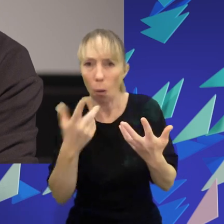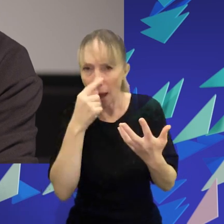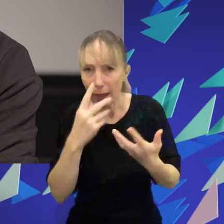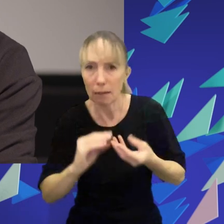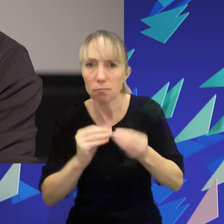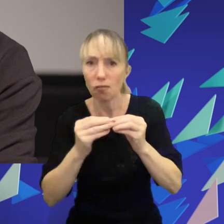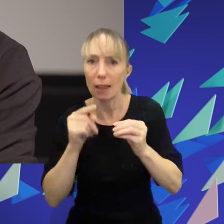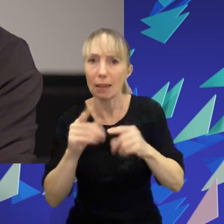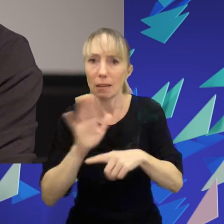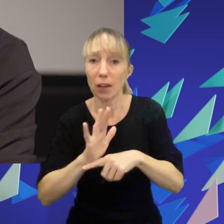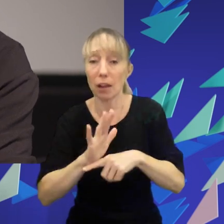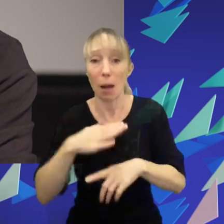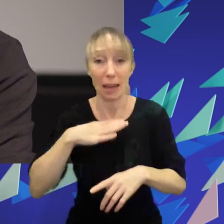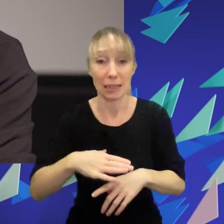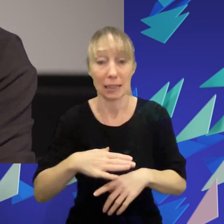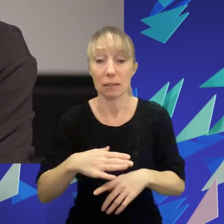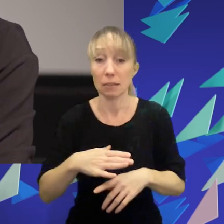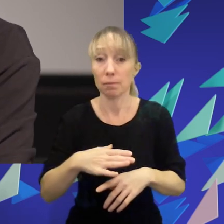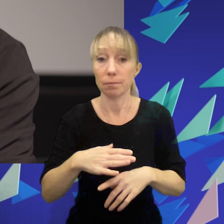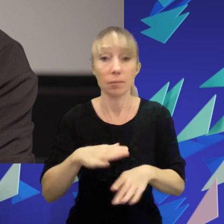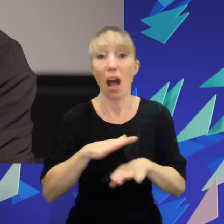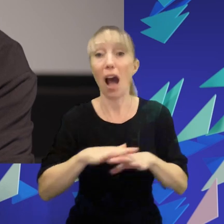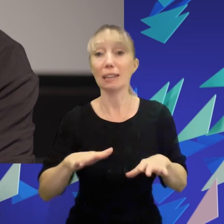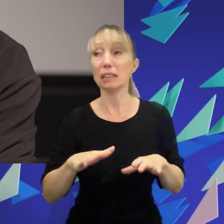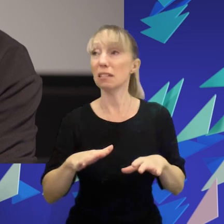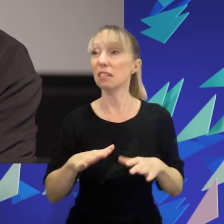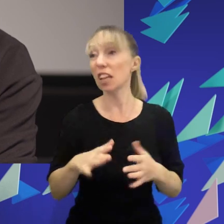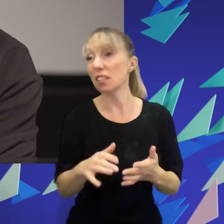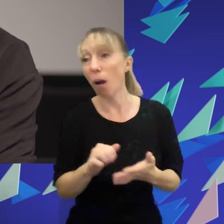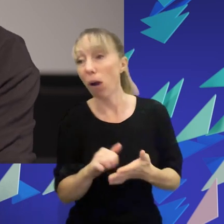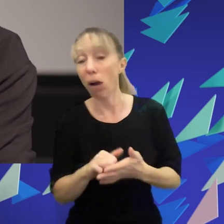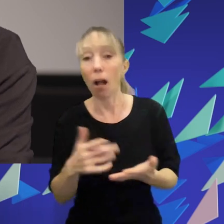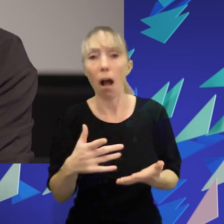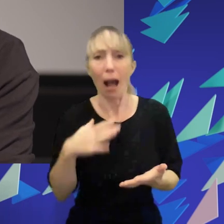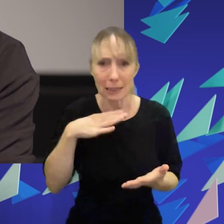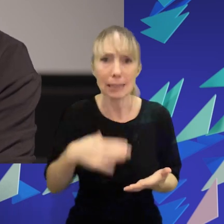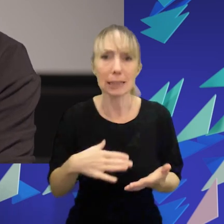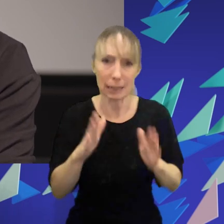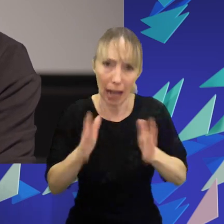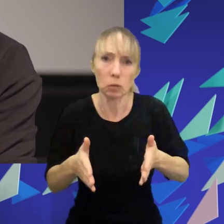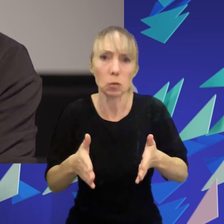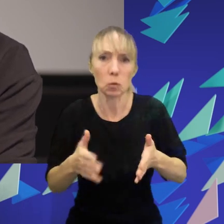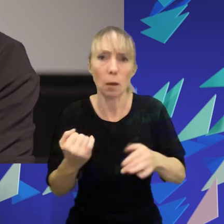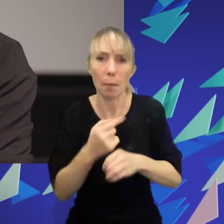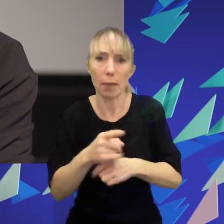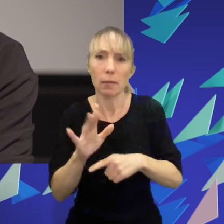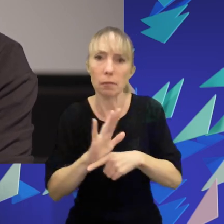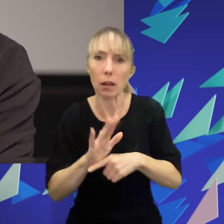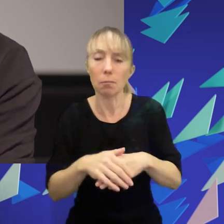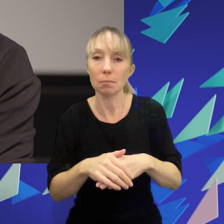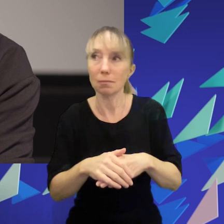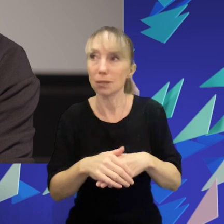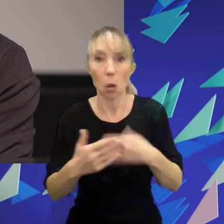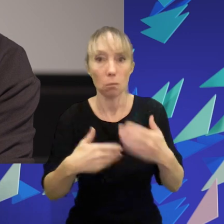to make this film. Let's put it that way. I didn't want to make this film. I needed to make this film. So I put myself to work, and